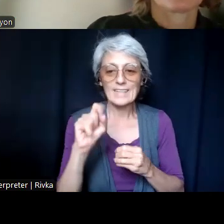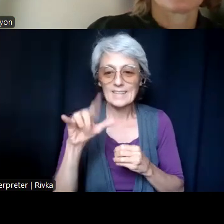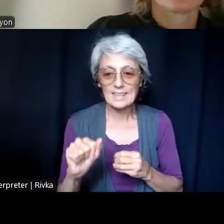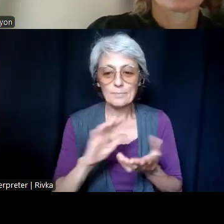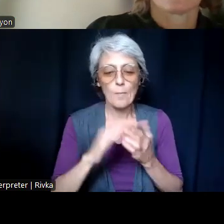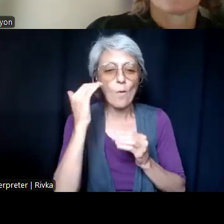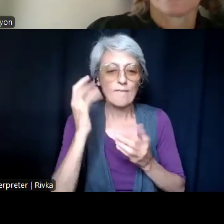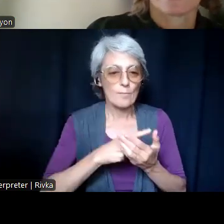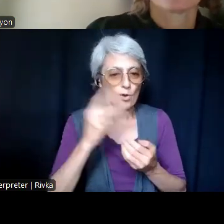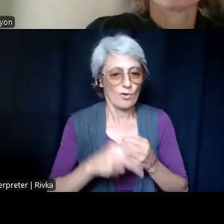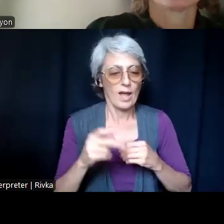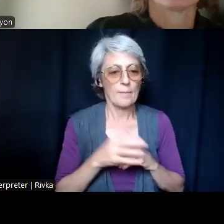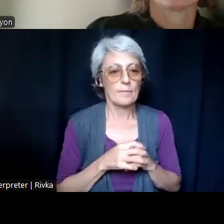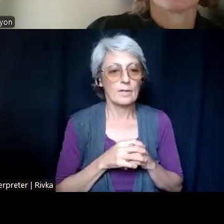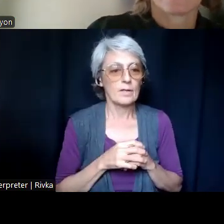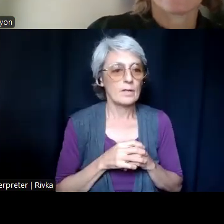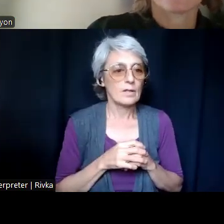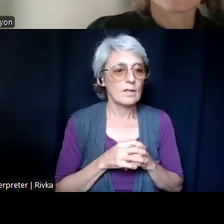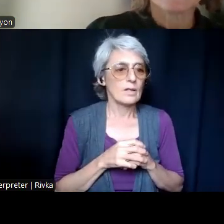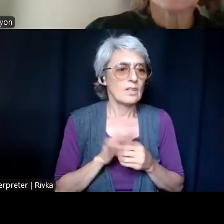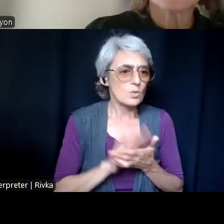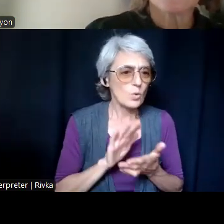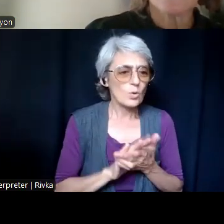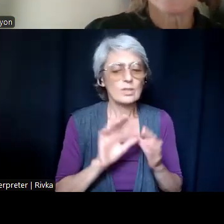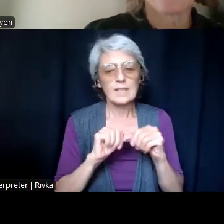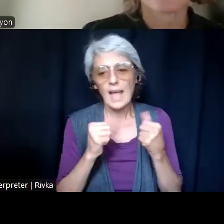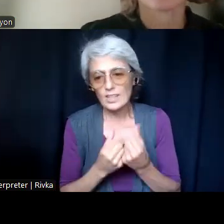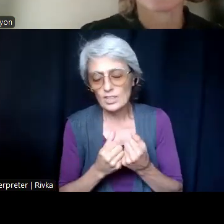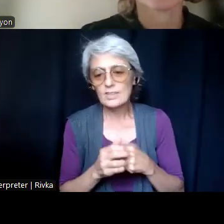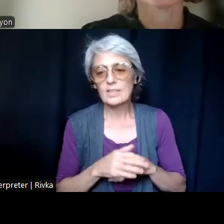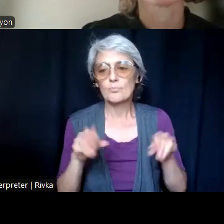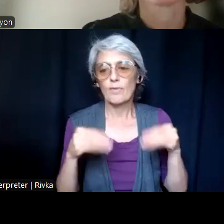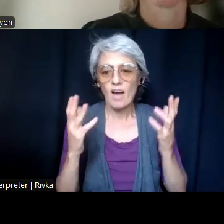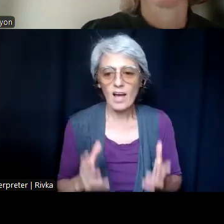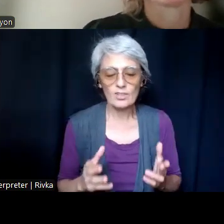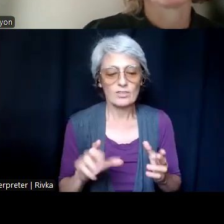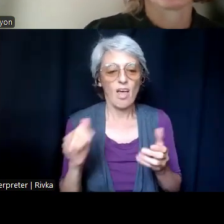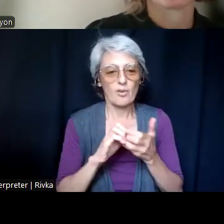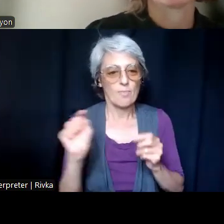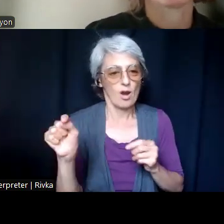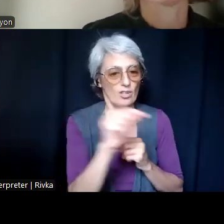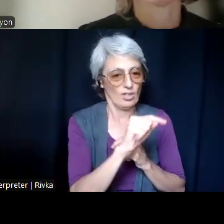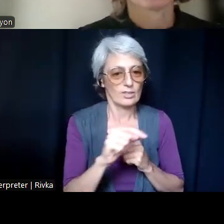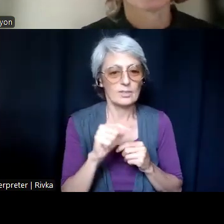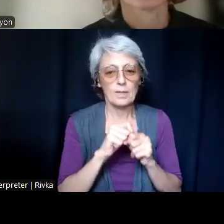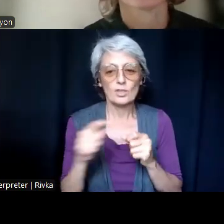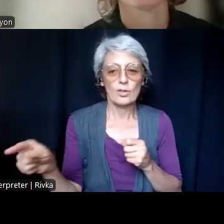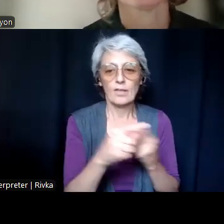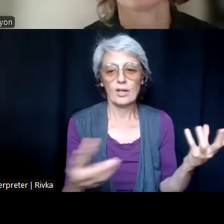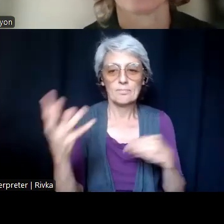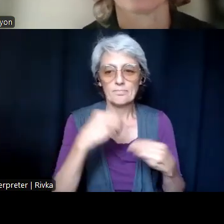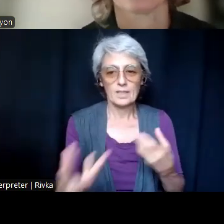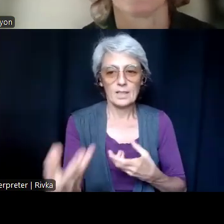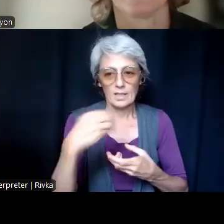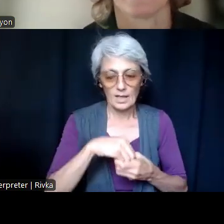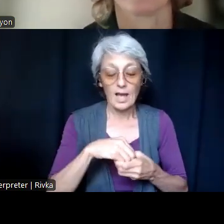system, schools, welfare agencies, providers, and other partners were engaged and referring